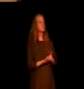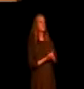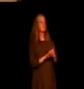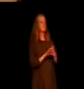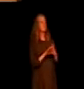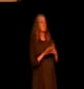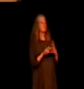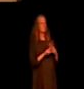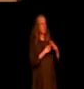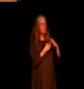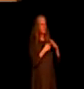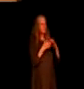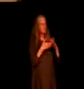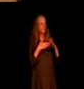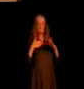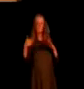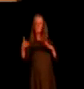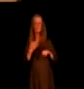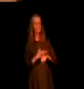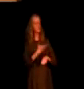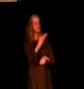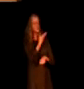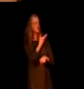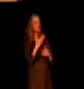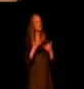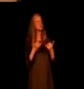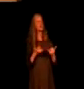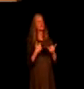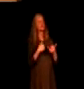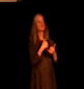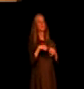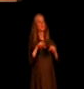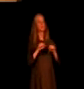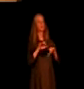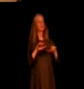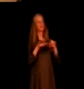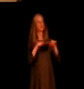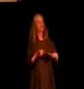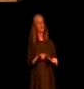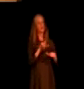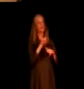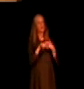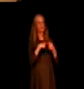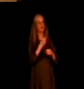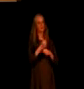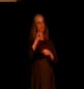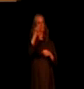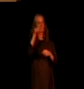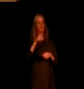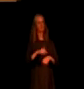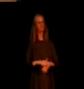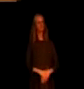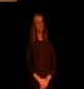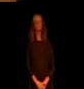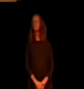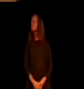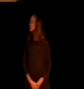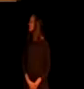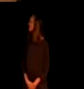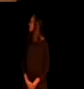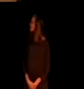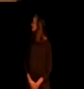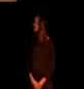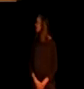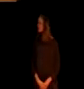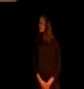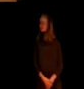standing start to be able to be doing this 20 years later. Now, an